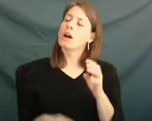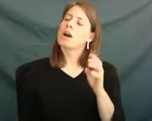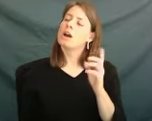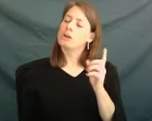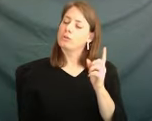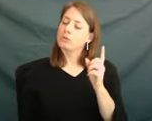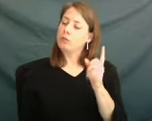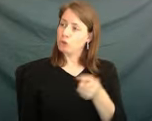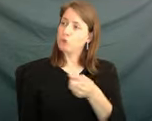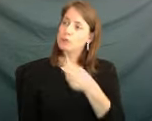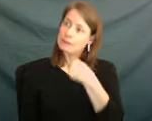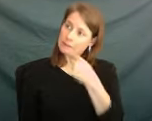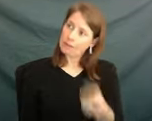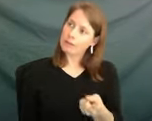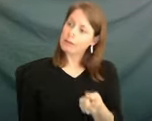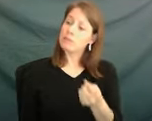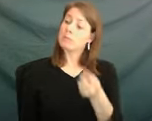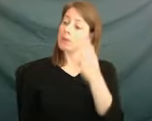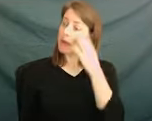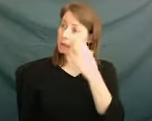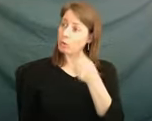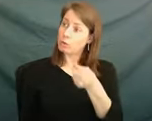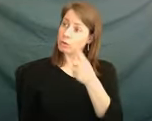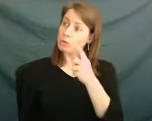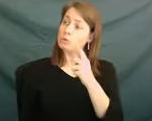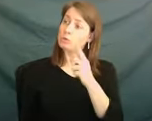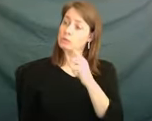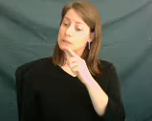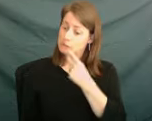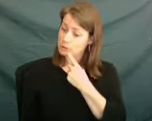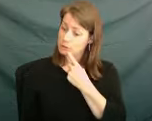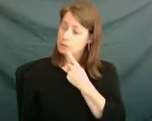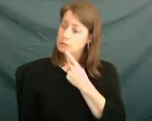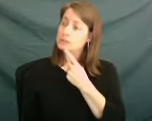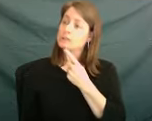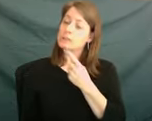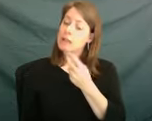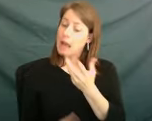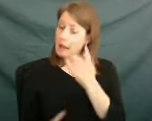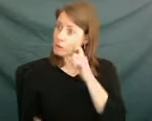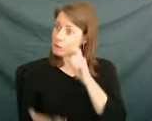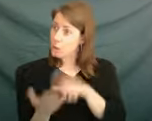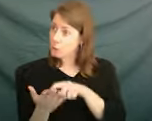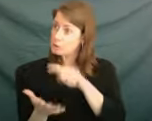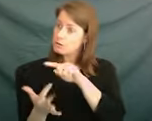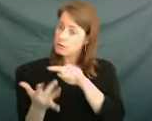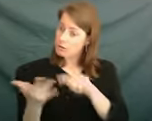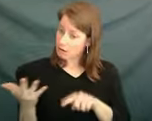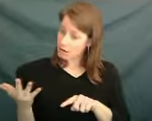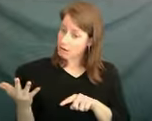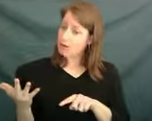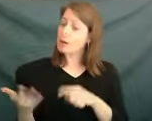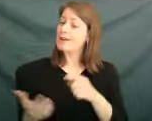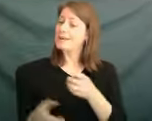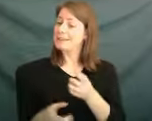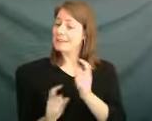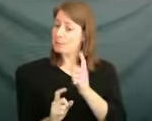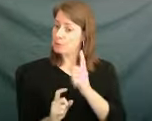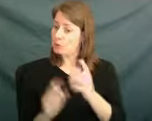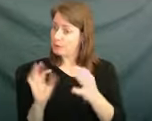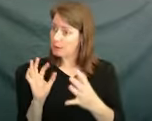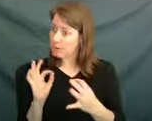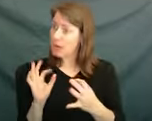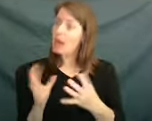feedback on it. And I want to see that pattern straightening up. Anyway, to answer the question, so which one had the lowest temperature? It is